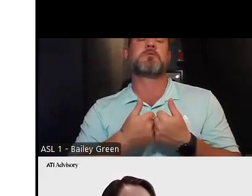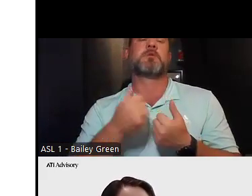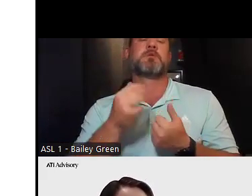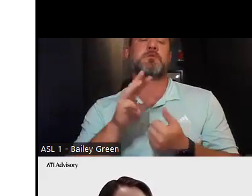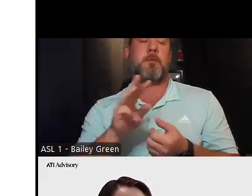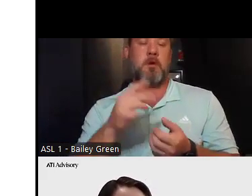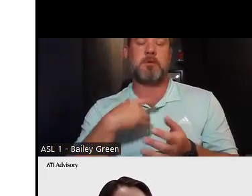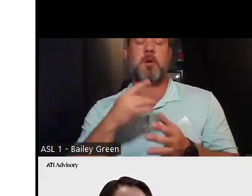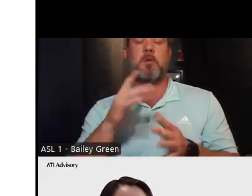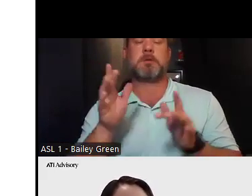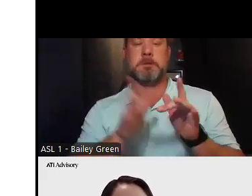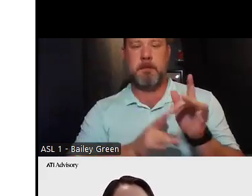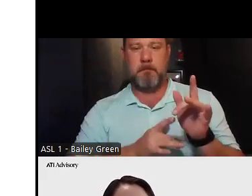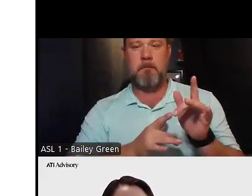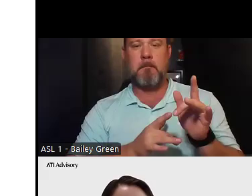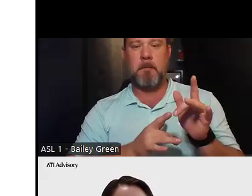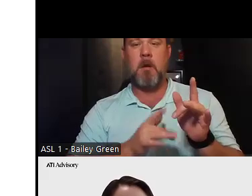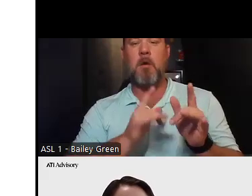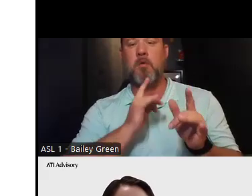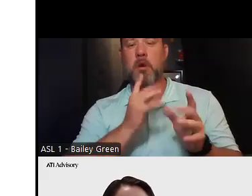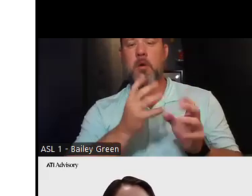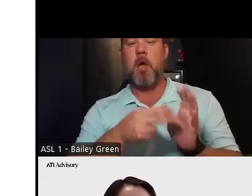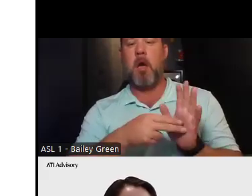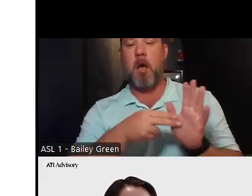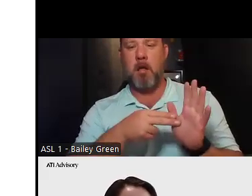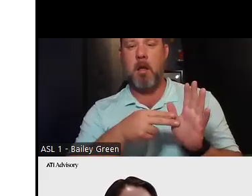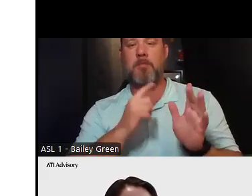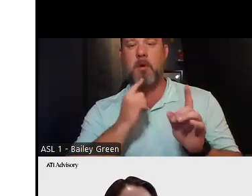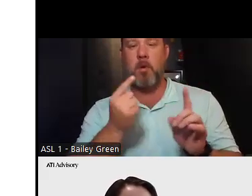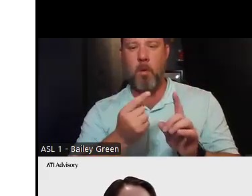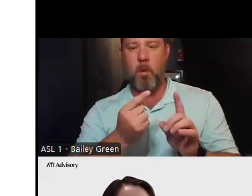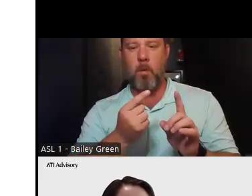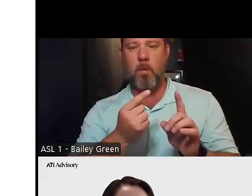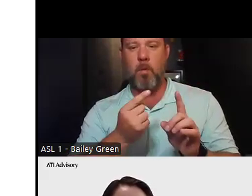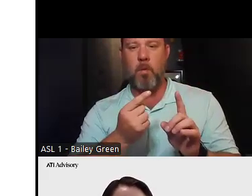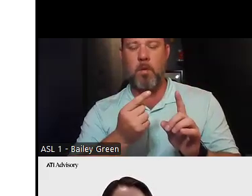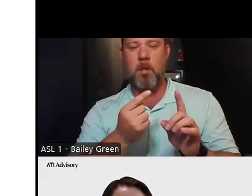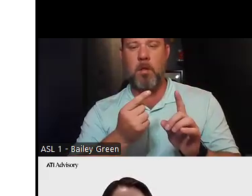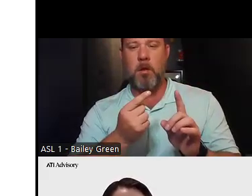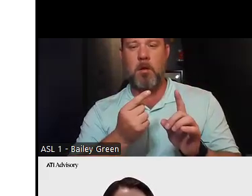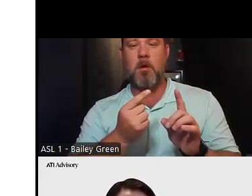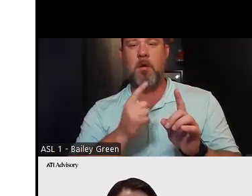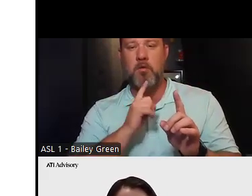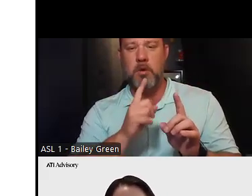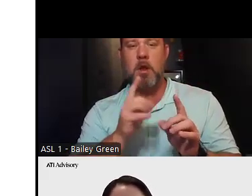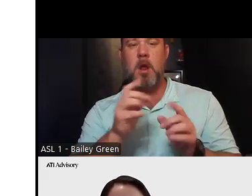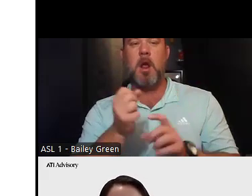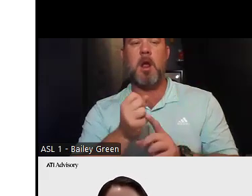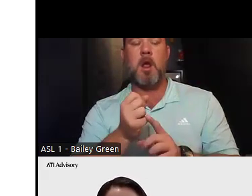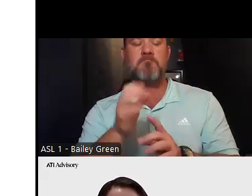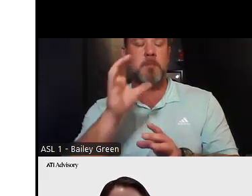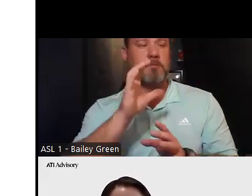and so I'll skip that, but really wanted to highlight that the goal of this model was to really explore